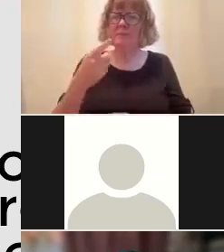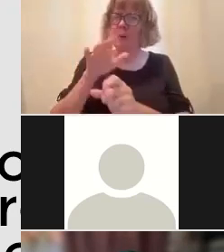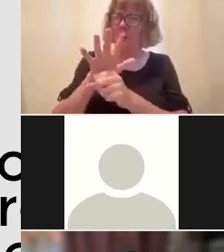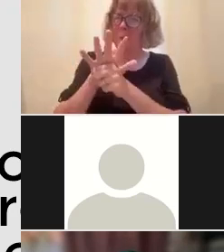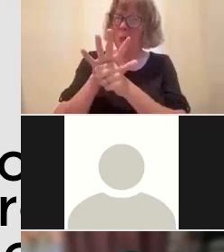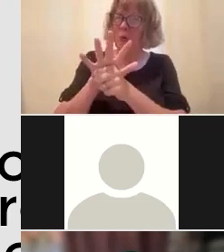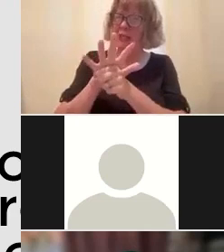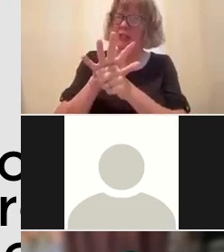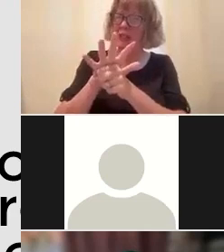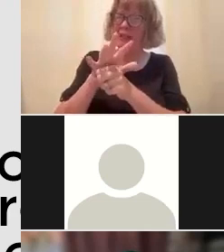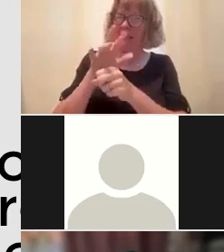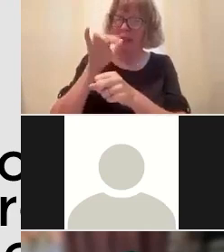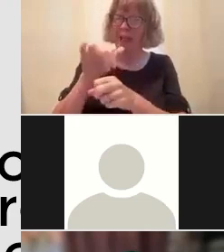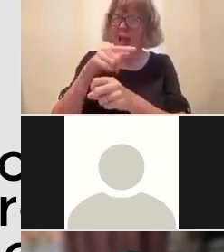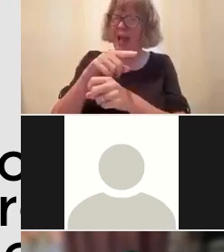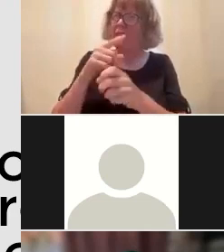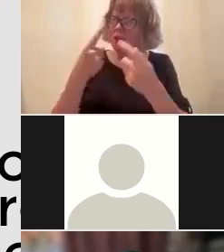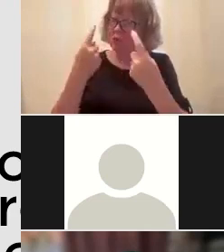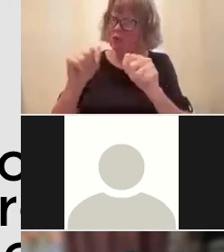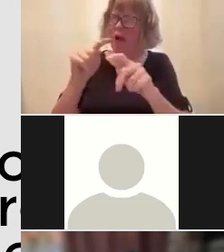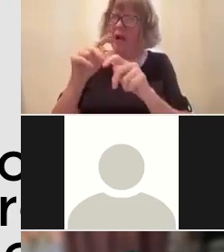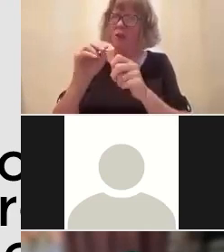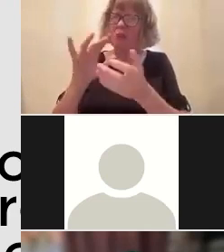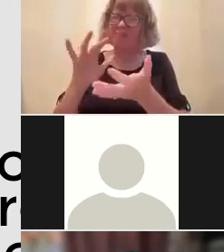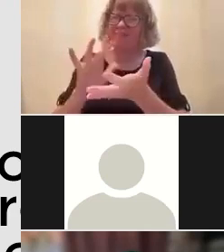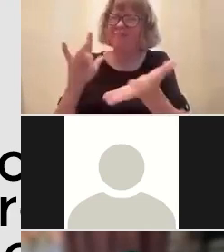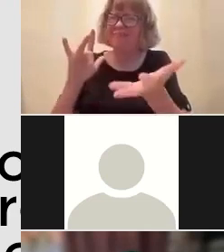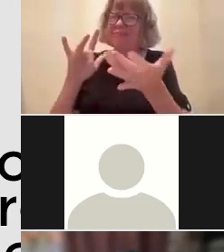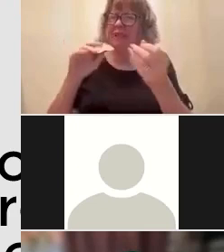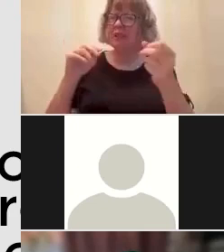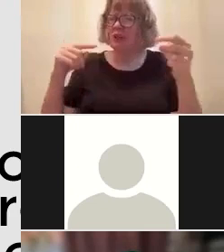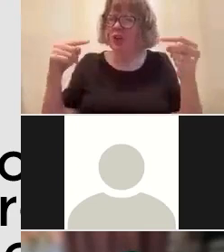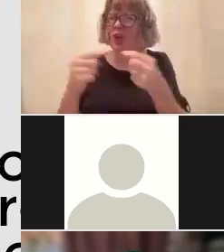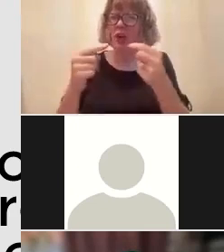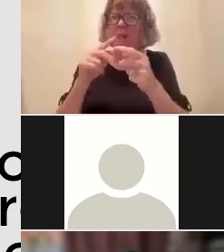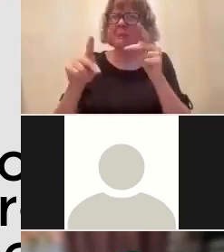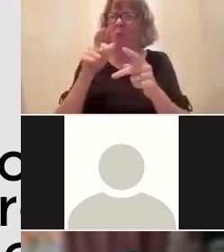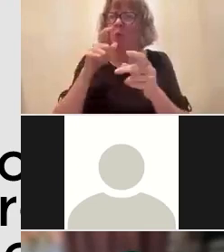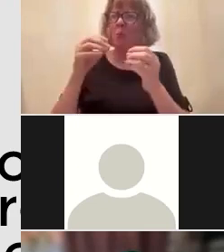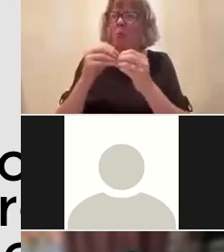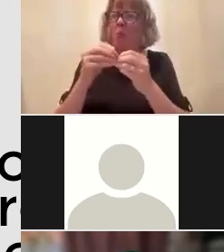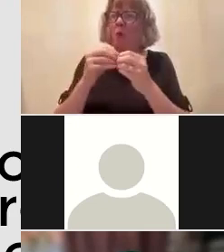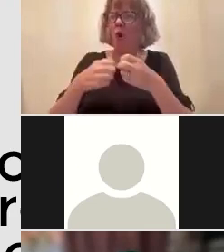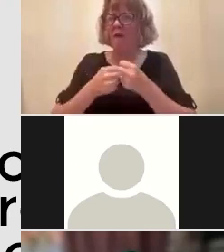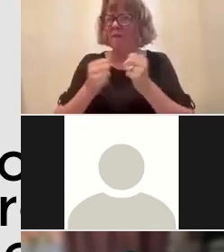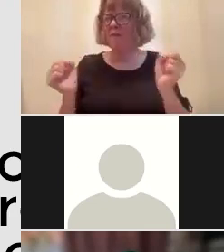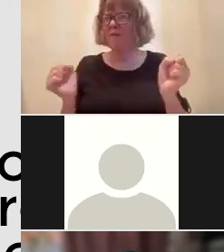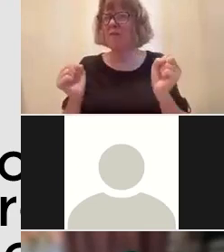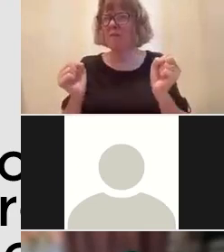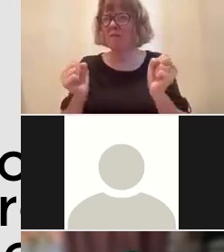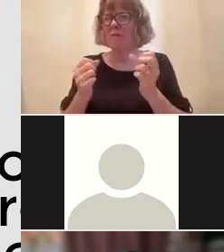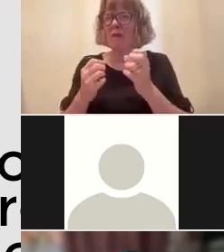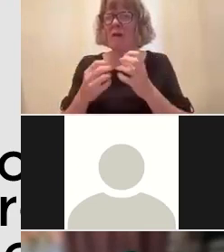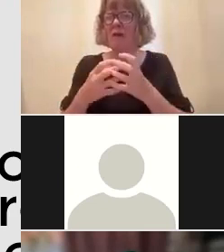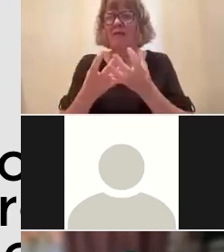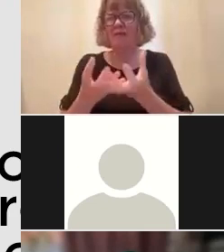to hurt and exploit those who are vulnerable and solidify the power of the privileged.